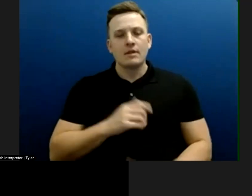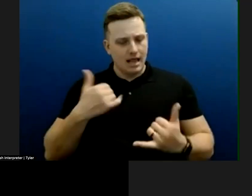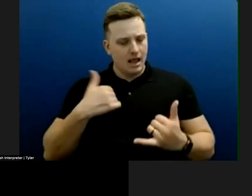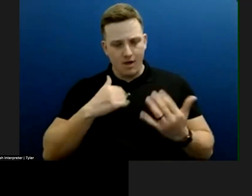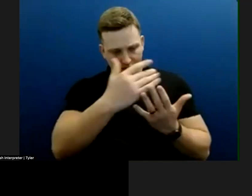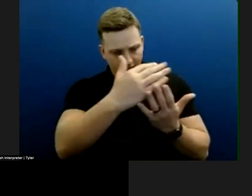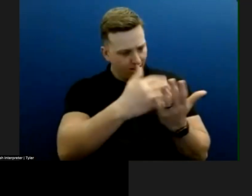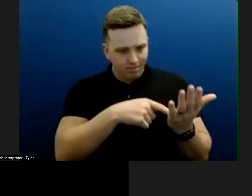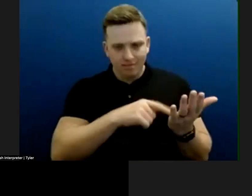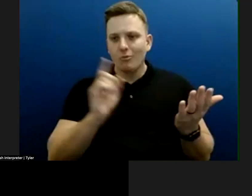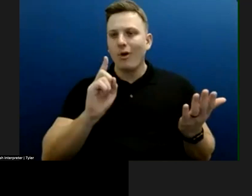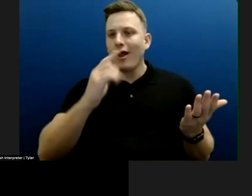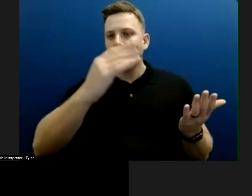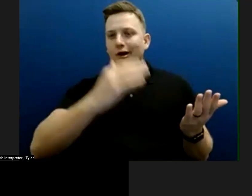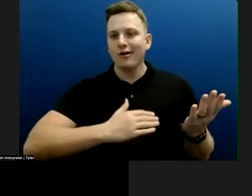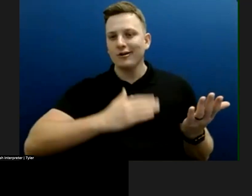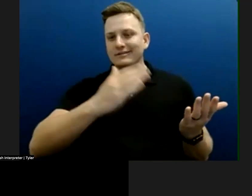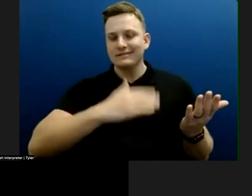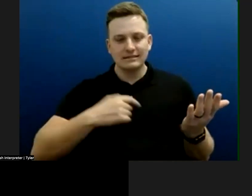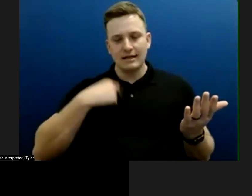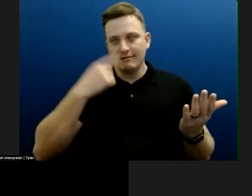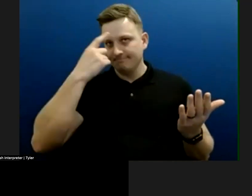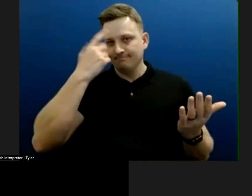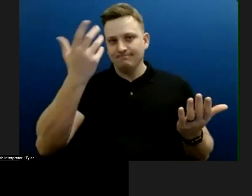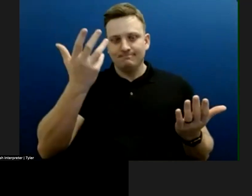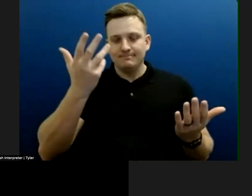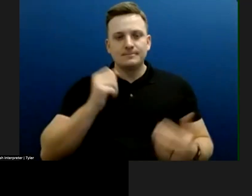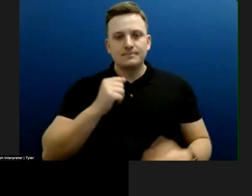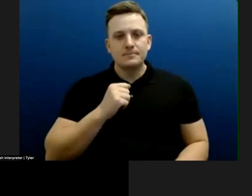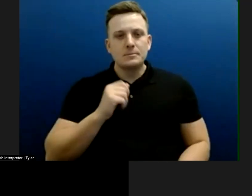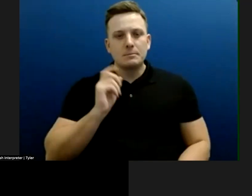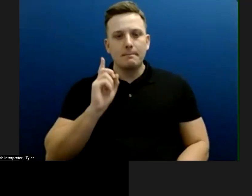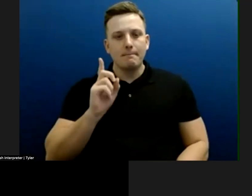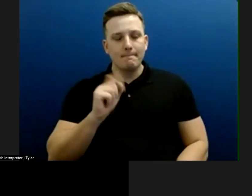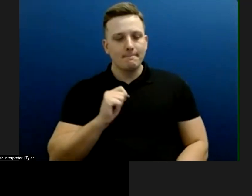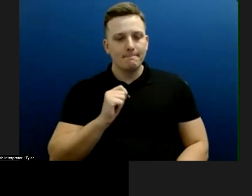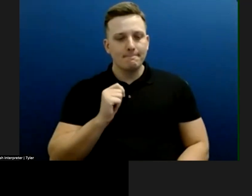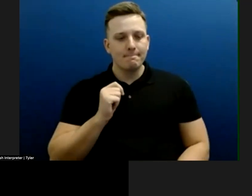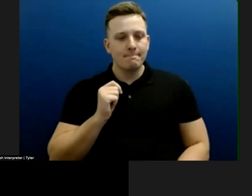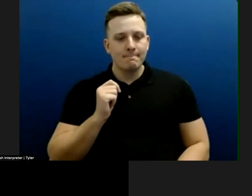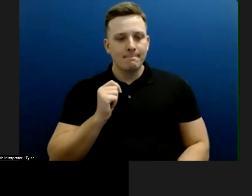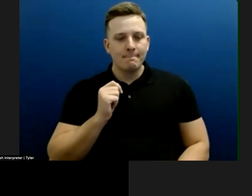I am and where my thinking is going. So let's